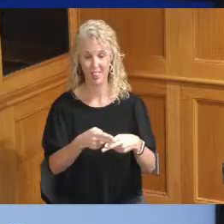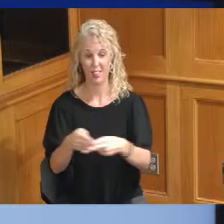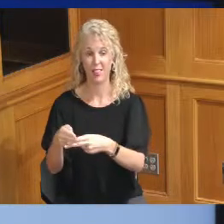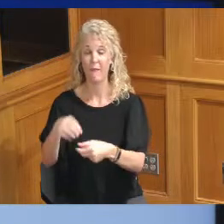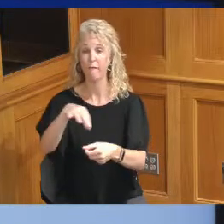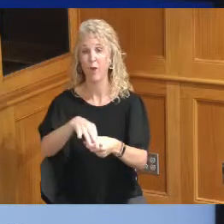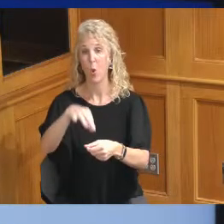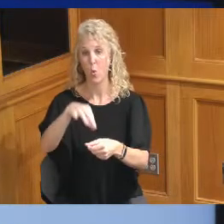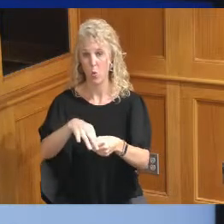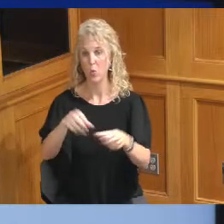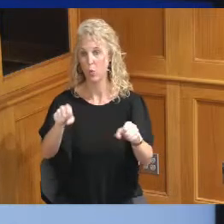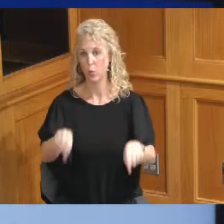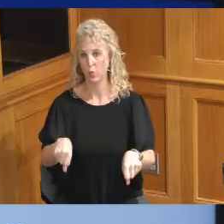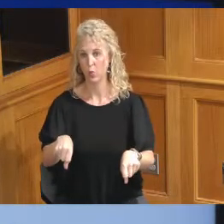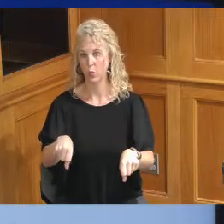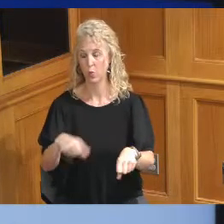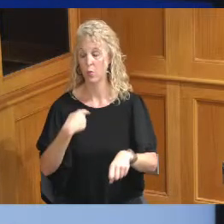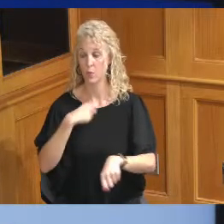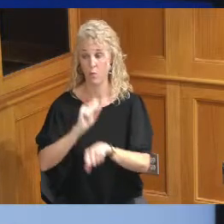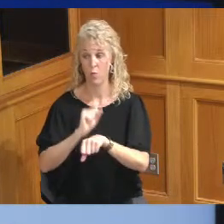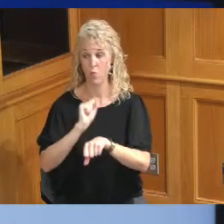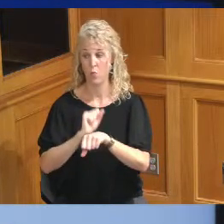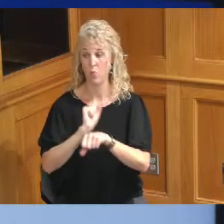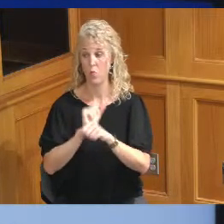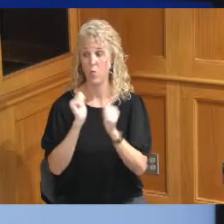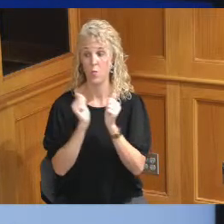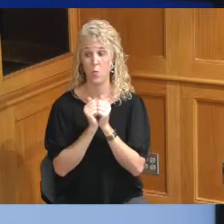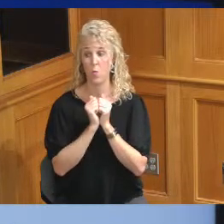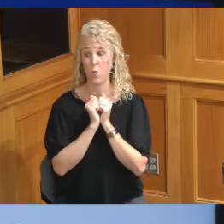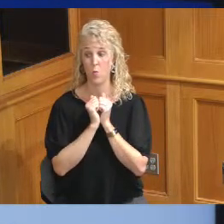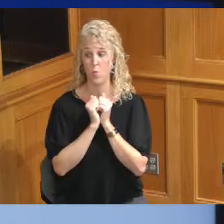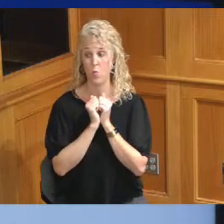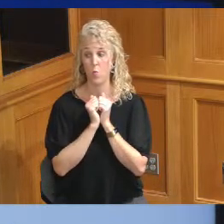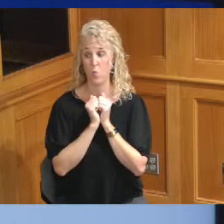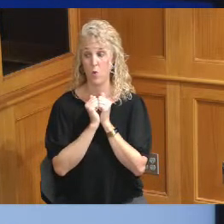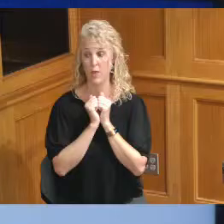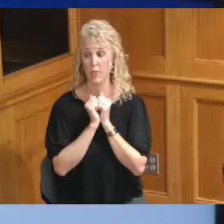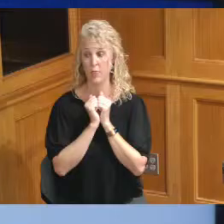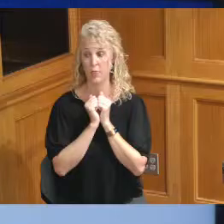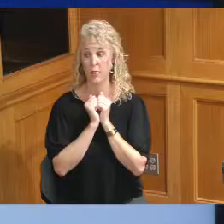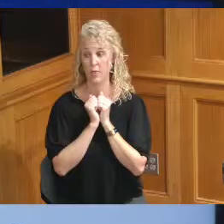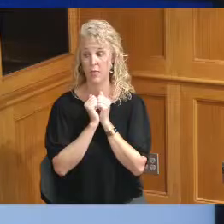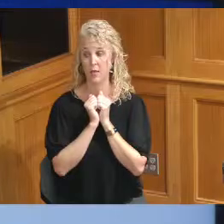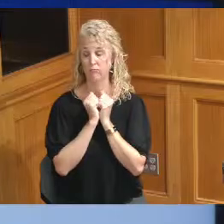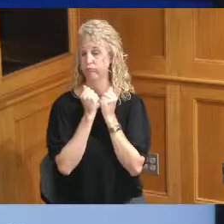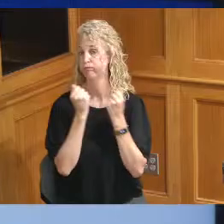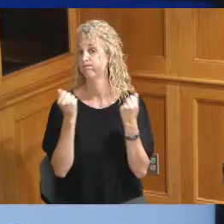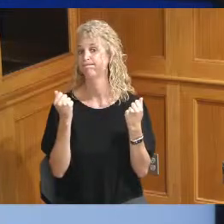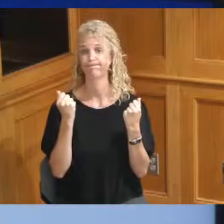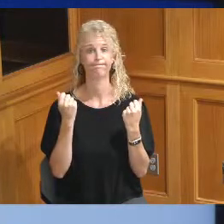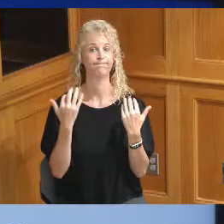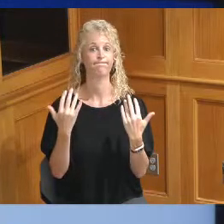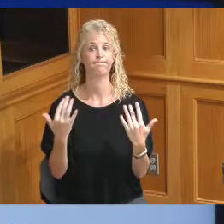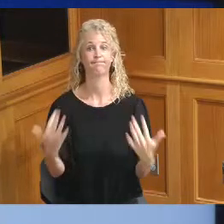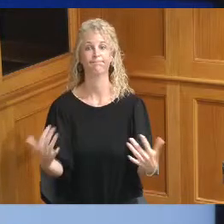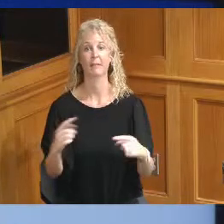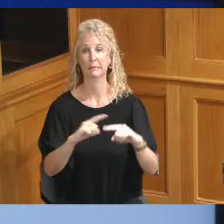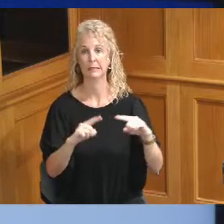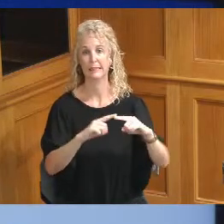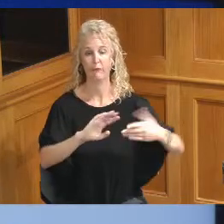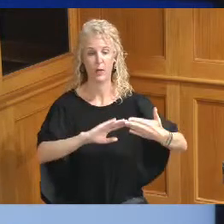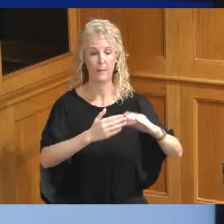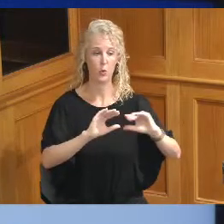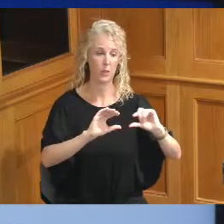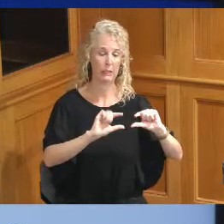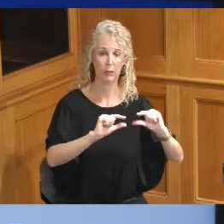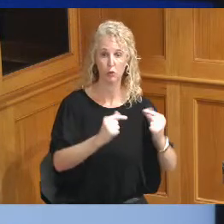the committee. We worked with numerous community organizations to try to get the word out. We had